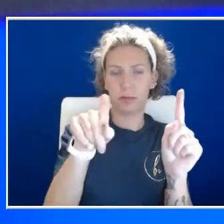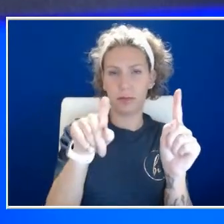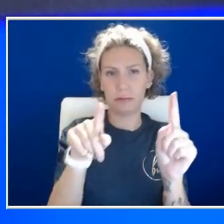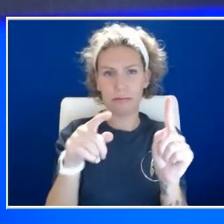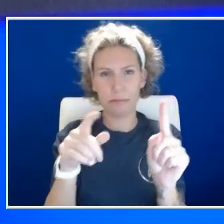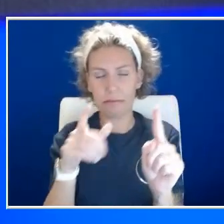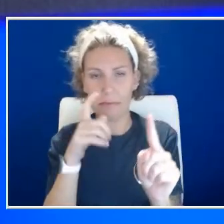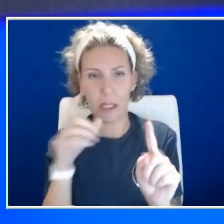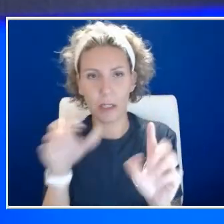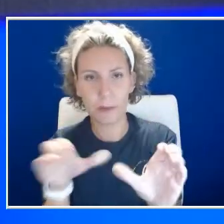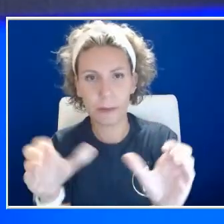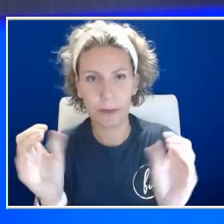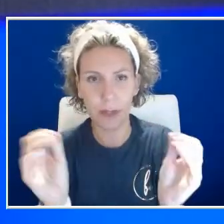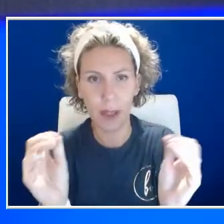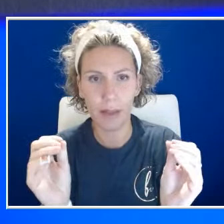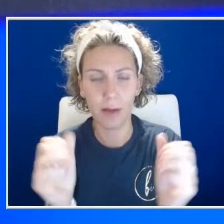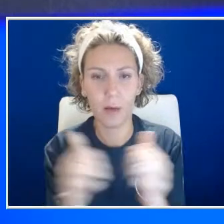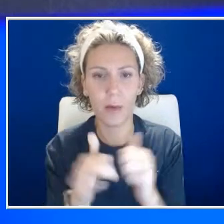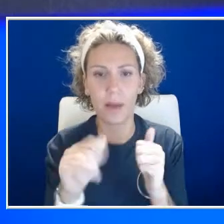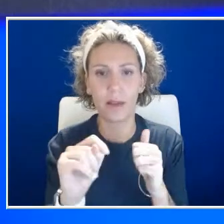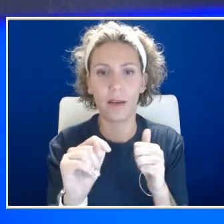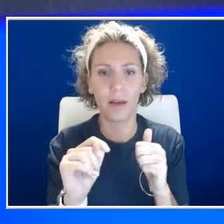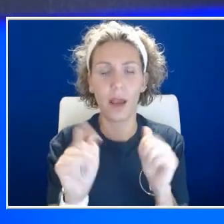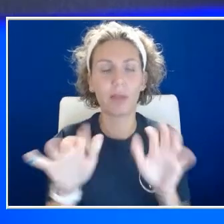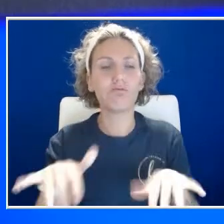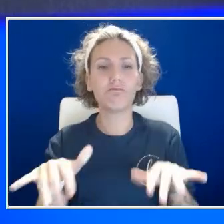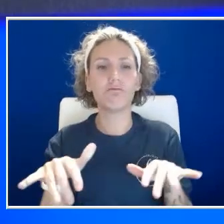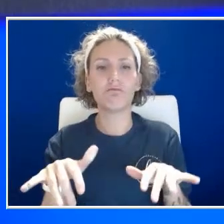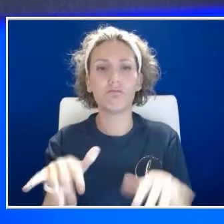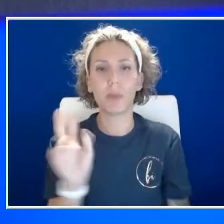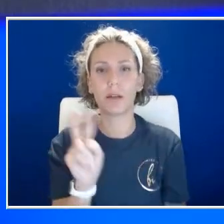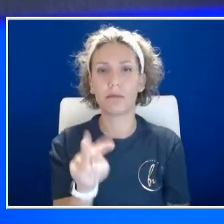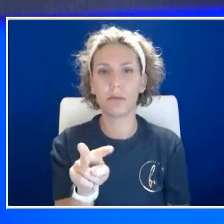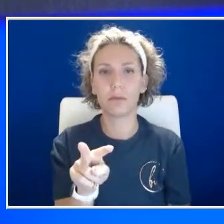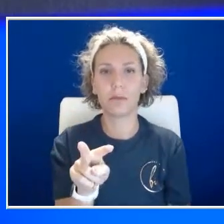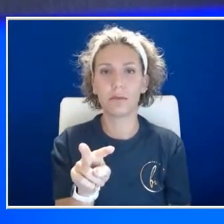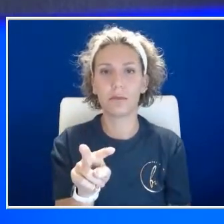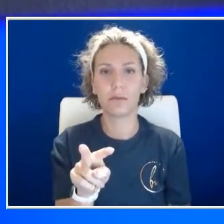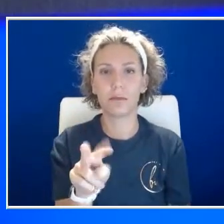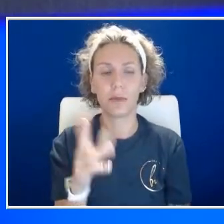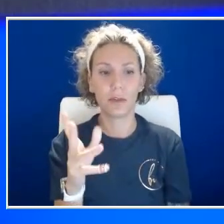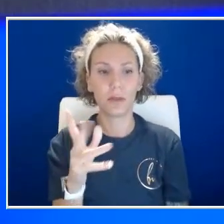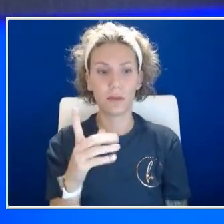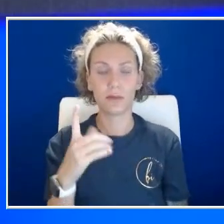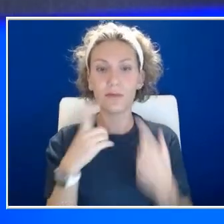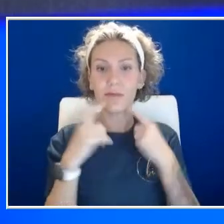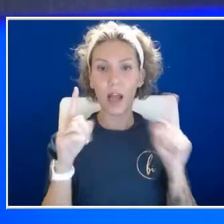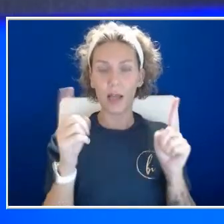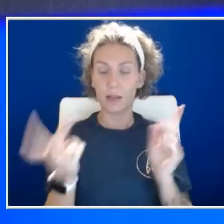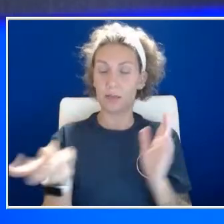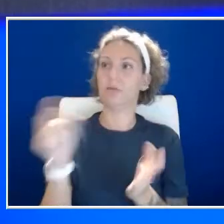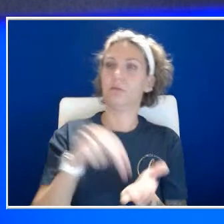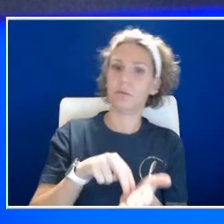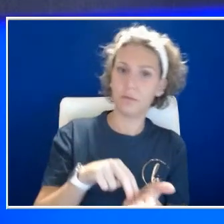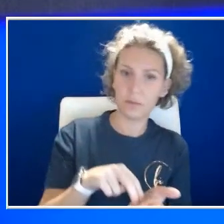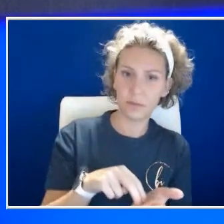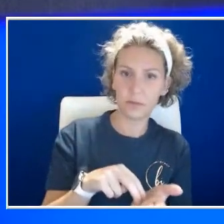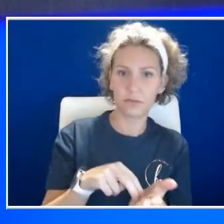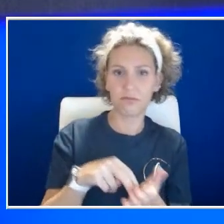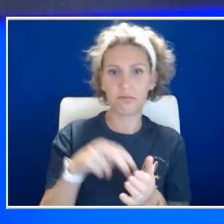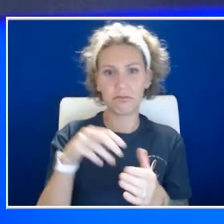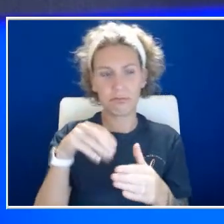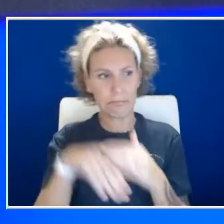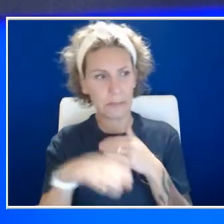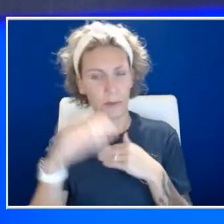just laid there and stared at it. So finally, I did get up and got in the shower, but